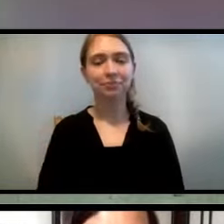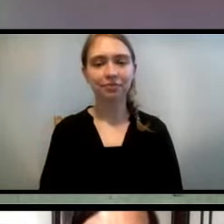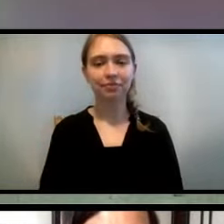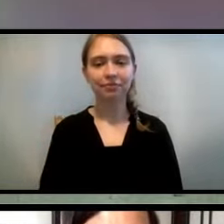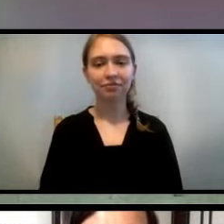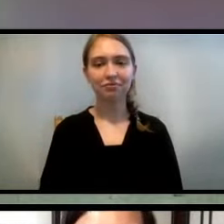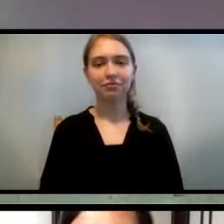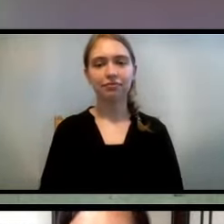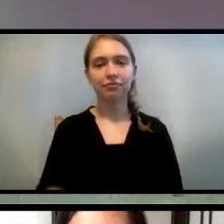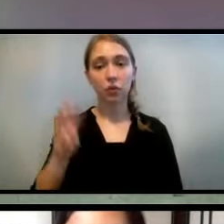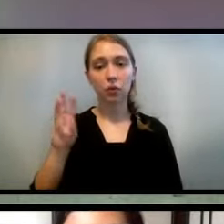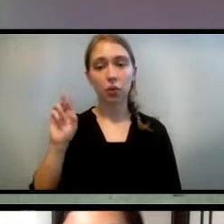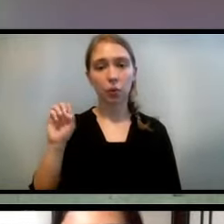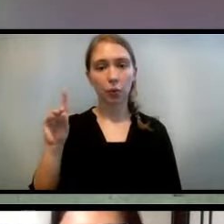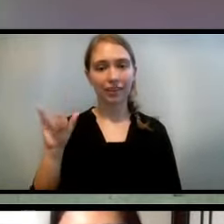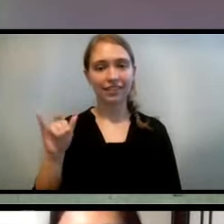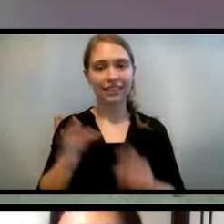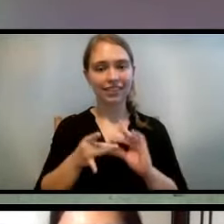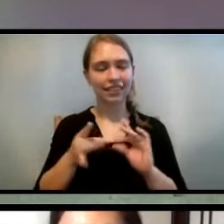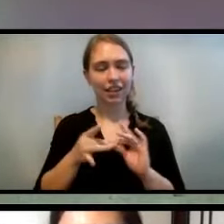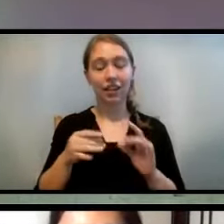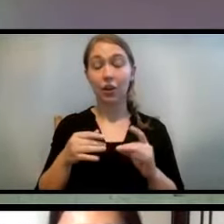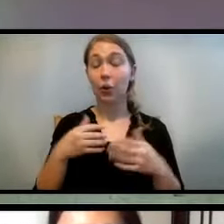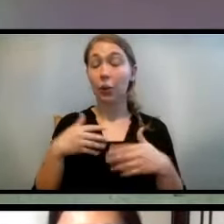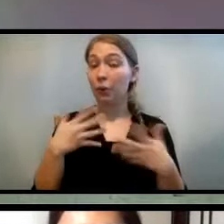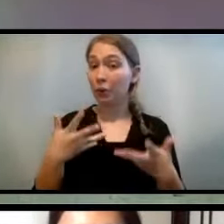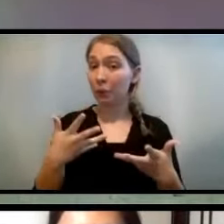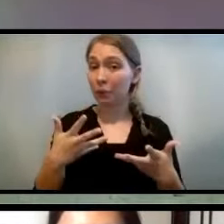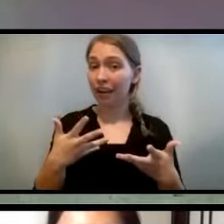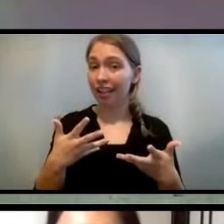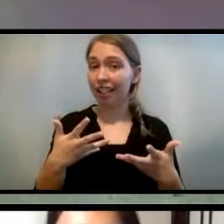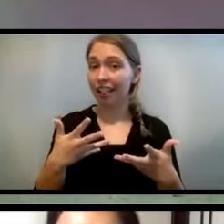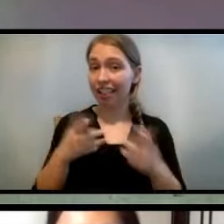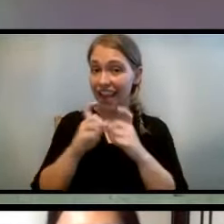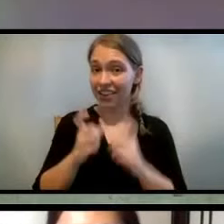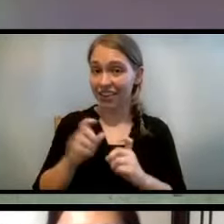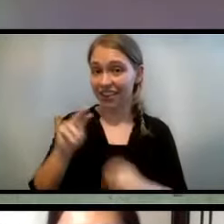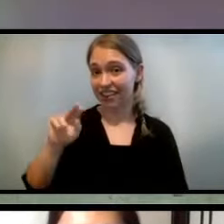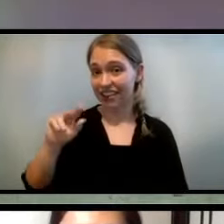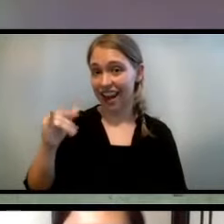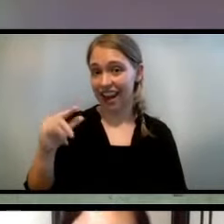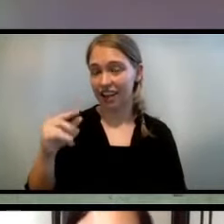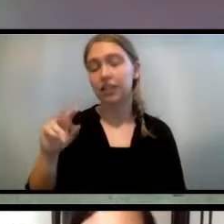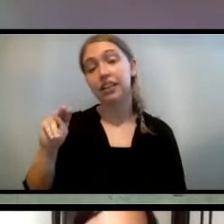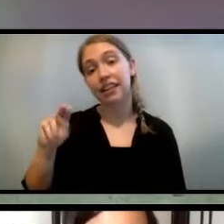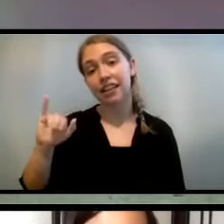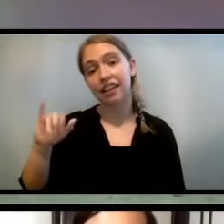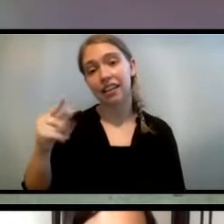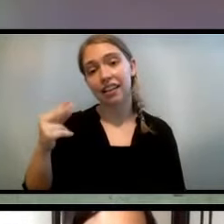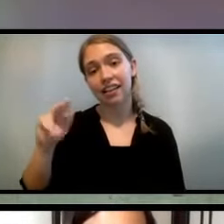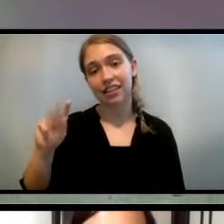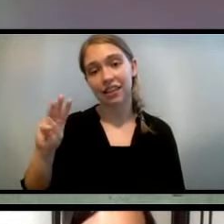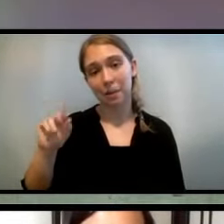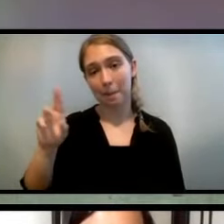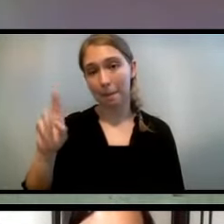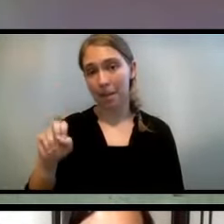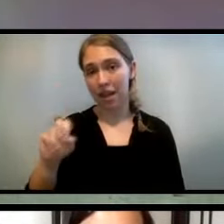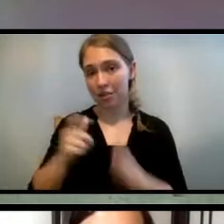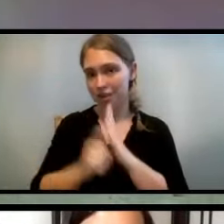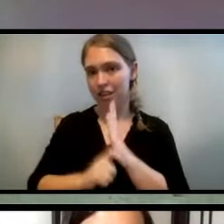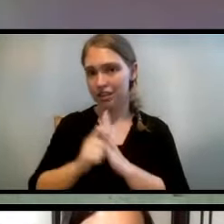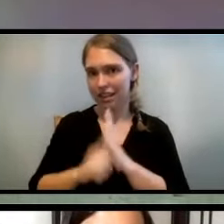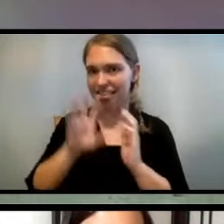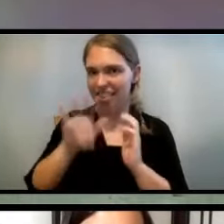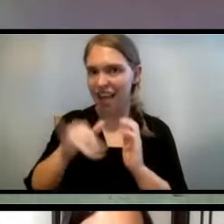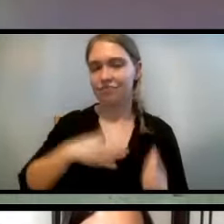Well, you know, I kind of feel like editing Nightmare Magazine is my dream project, and I'm really, really excited about jumping into it. You